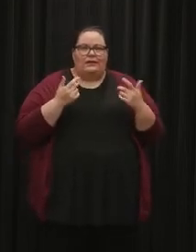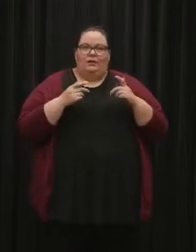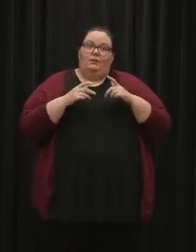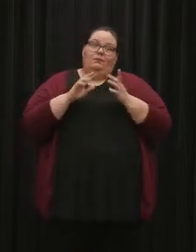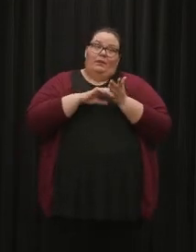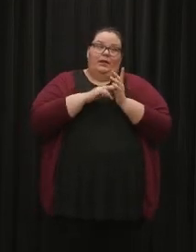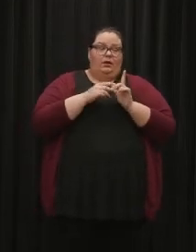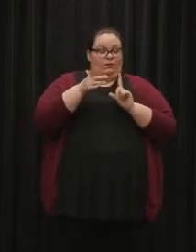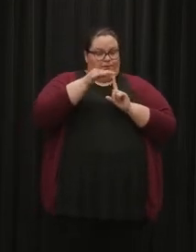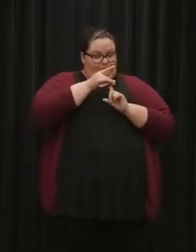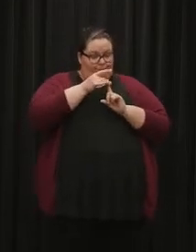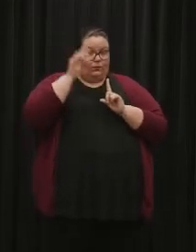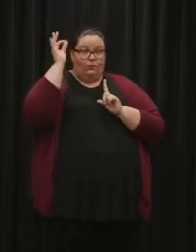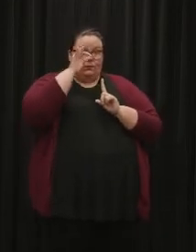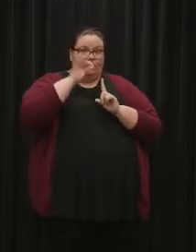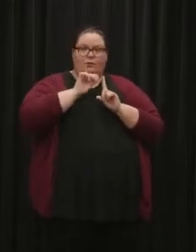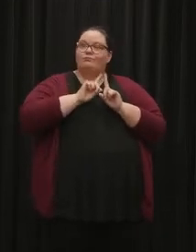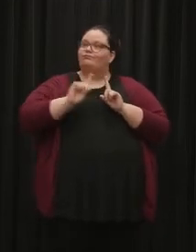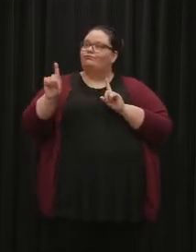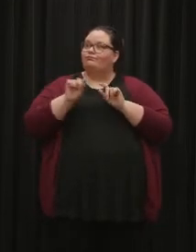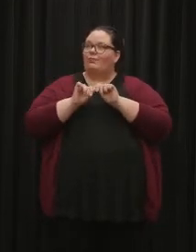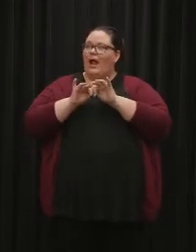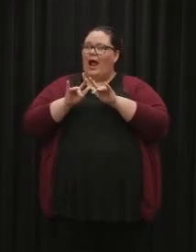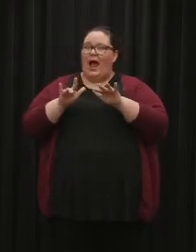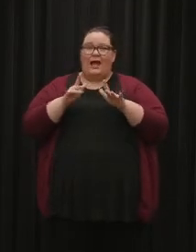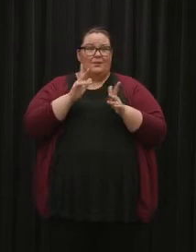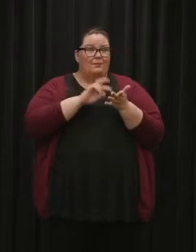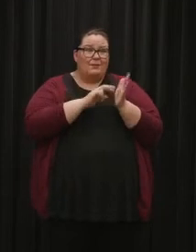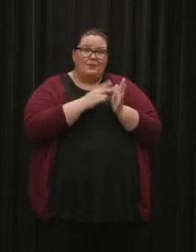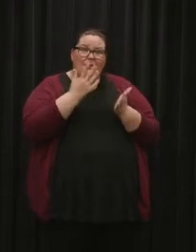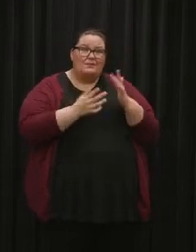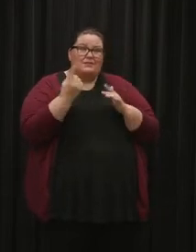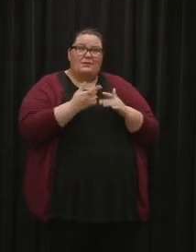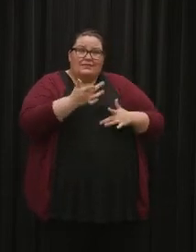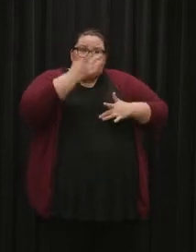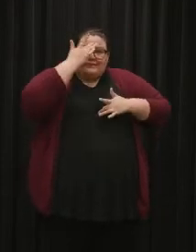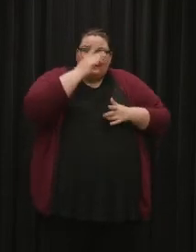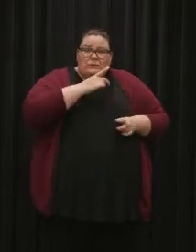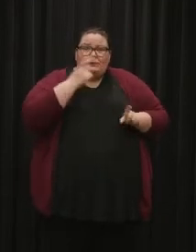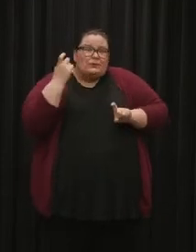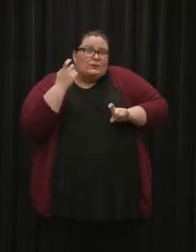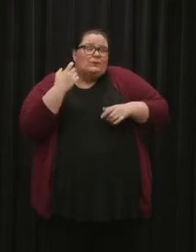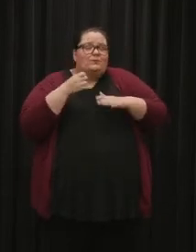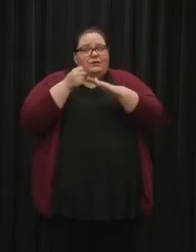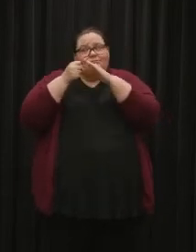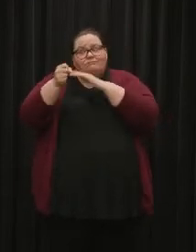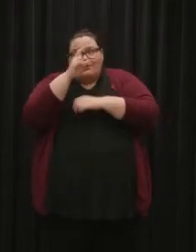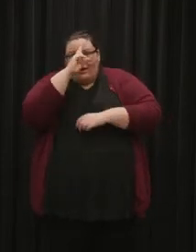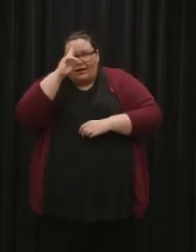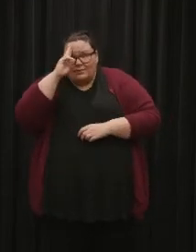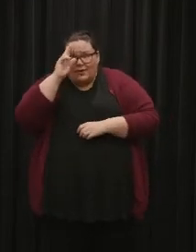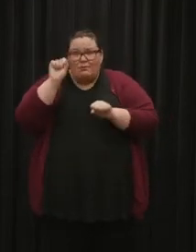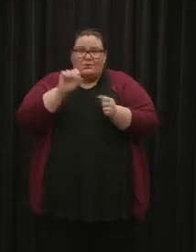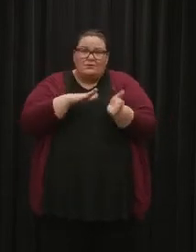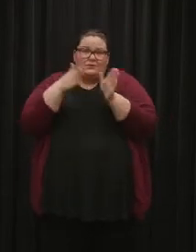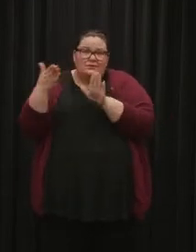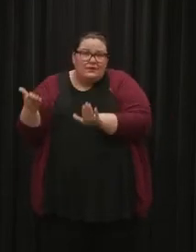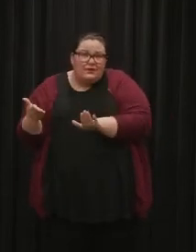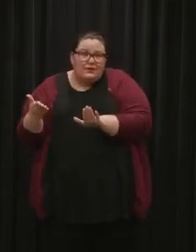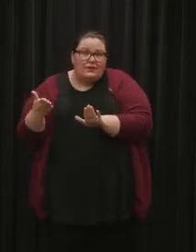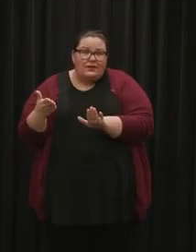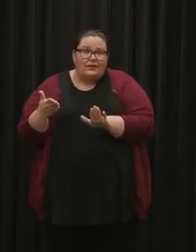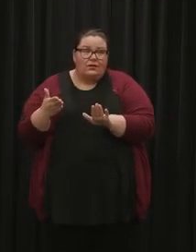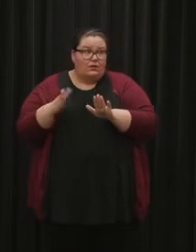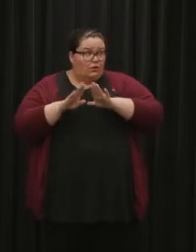can result in very, very serious consequences, including hospitalization and including death. So the second wave of the outbreak of COVID-19,